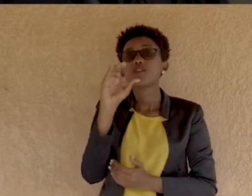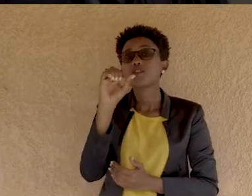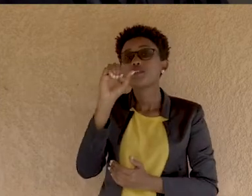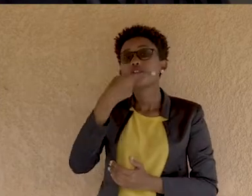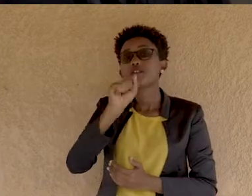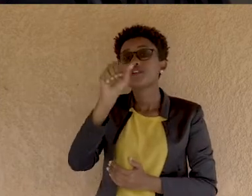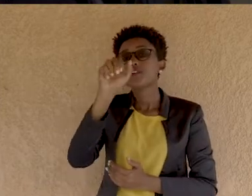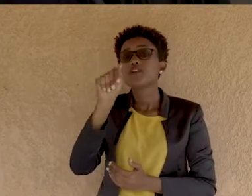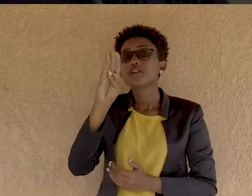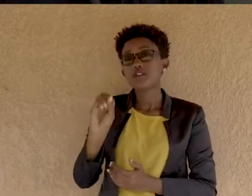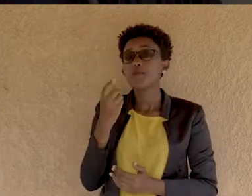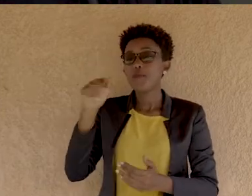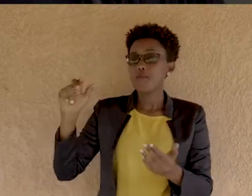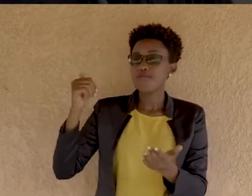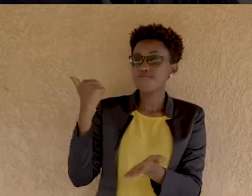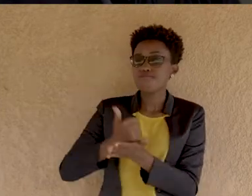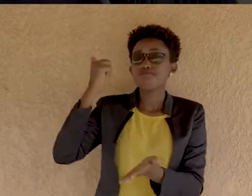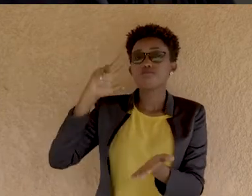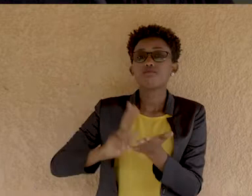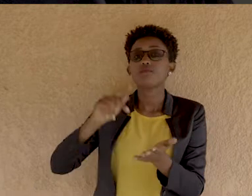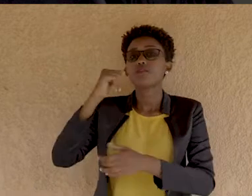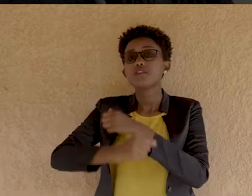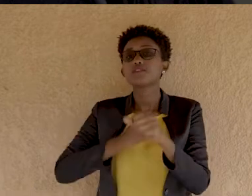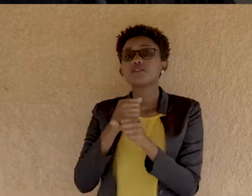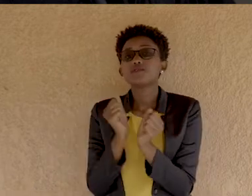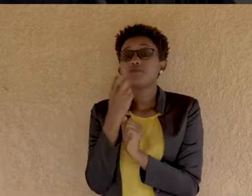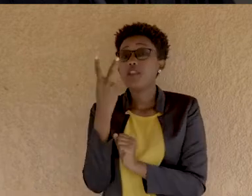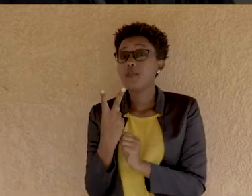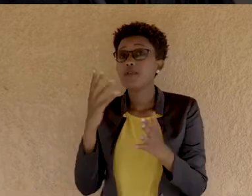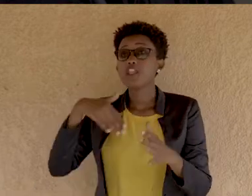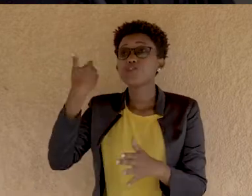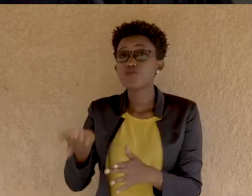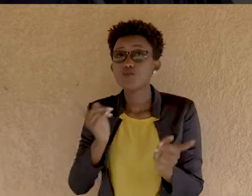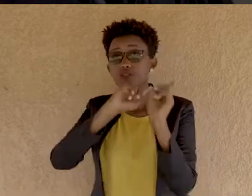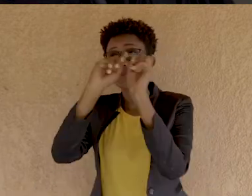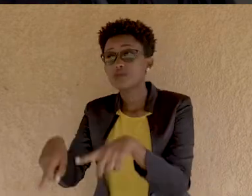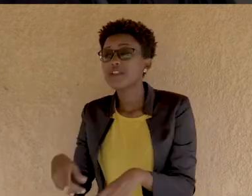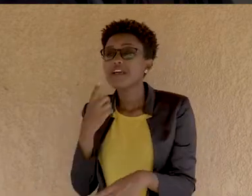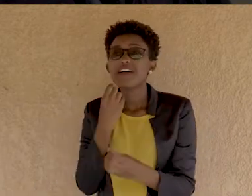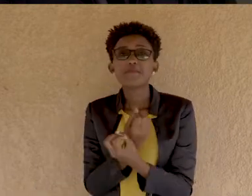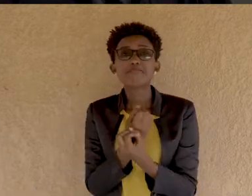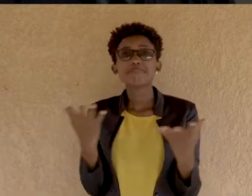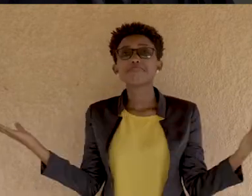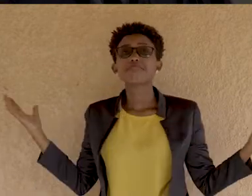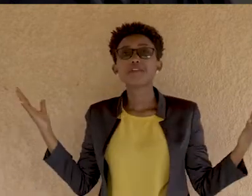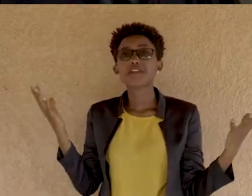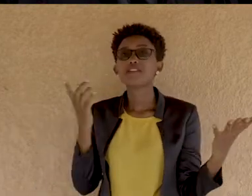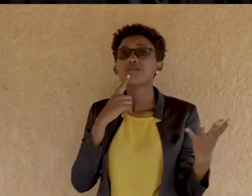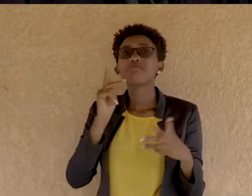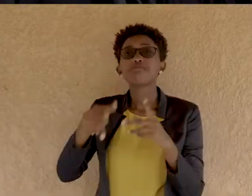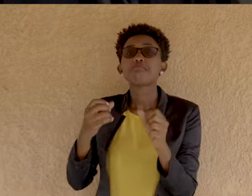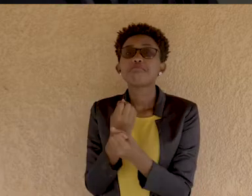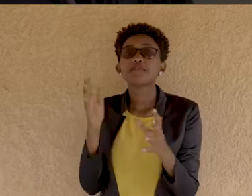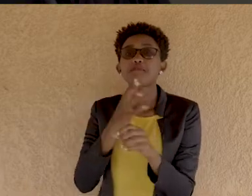instance, in the Intermediate Court of Gasabo, he was sentenced to 12 years in prison. But after we received his dossier, on